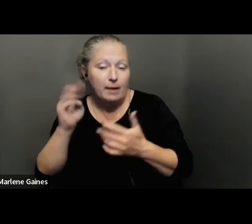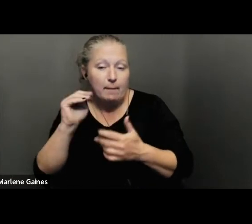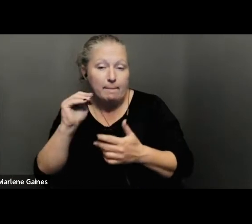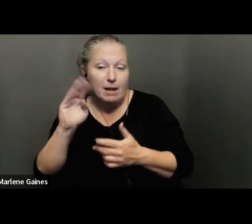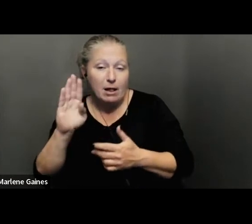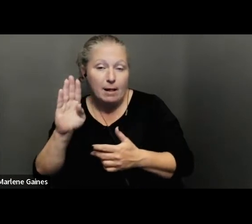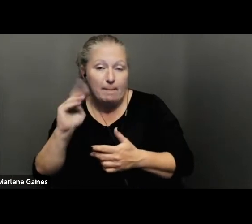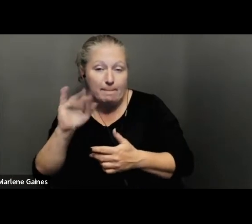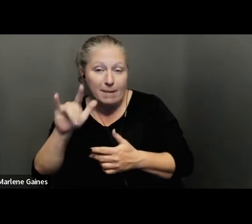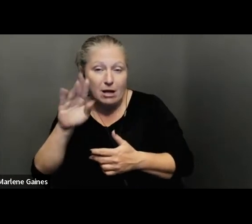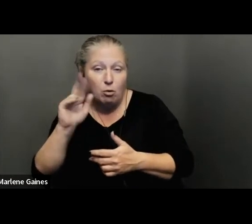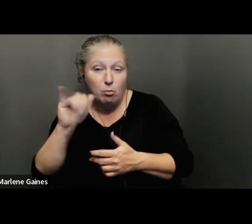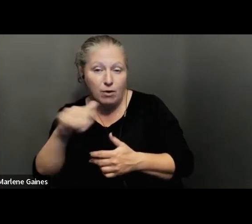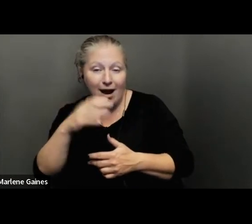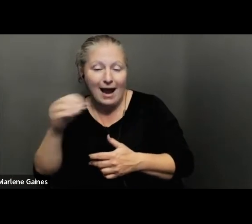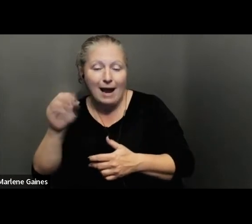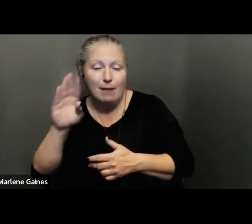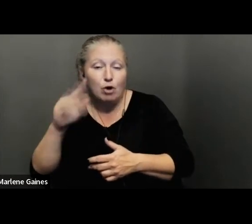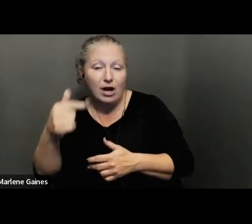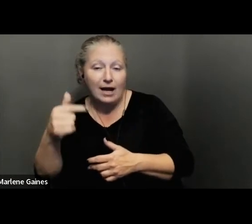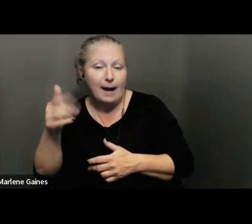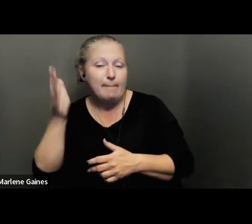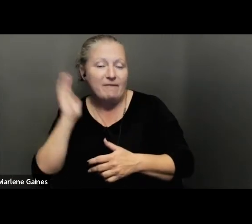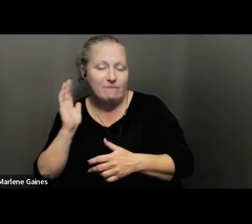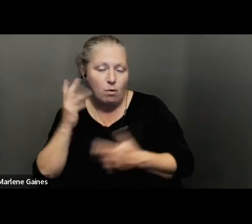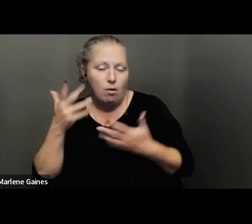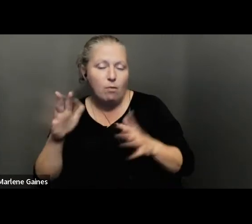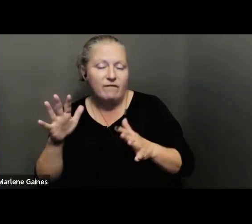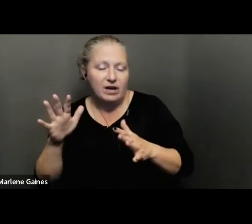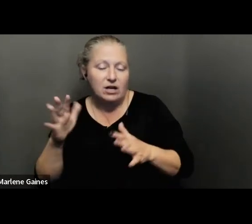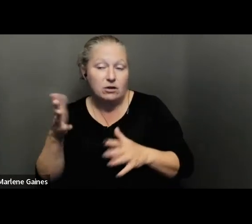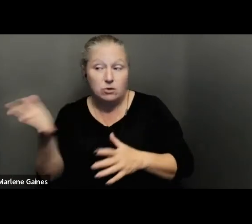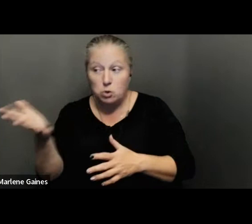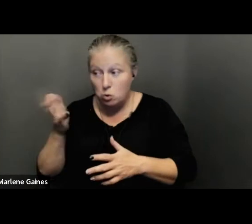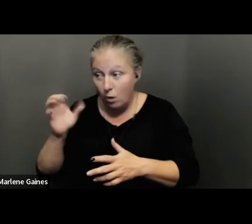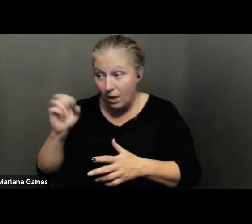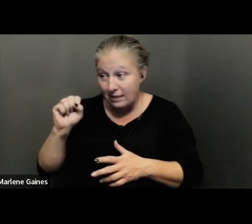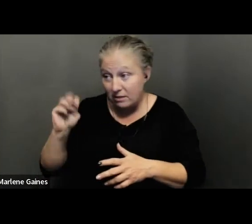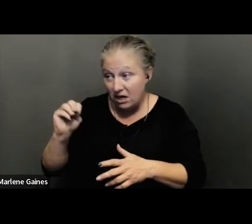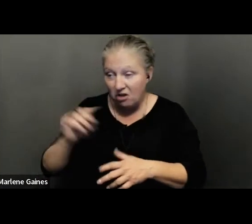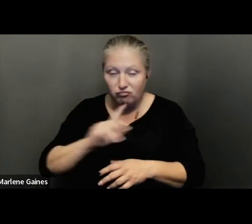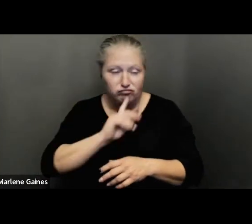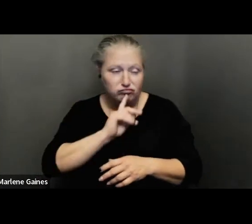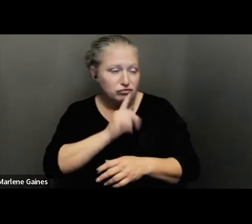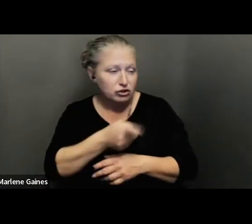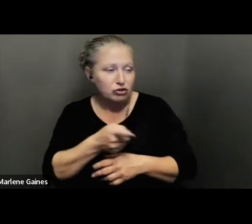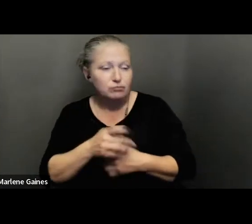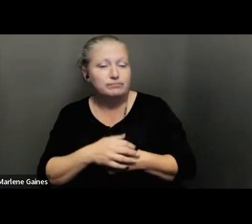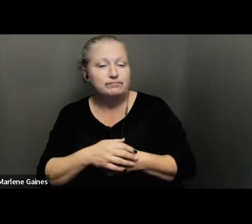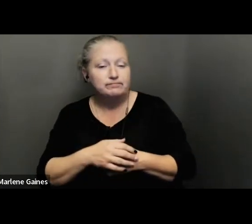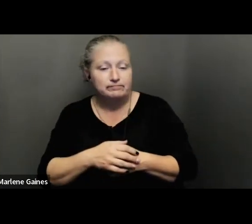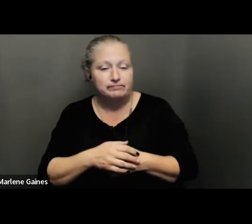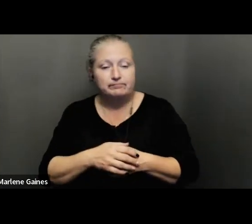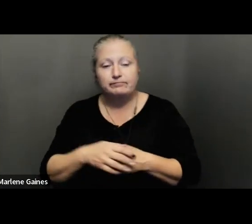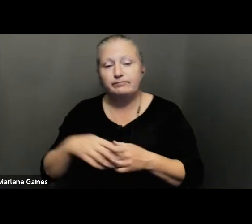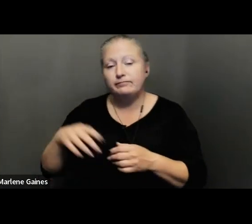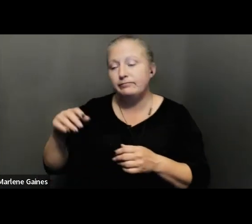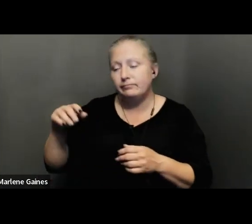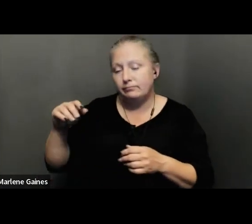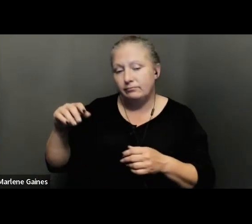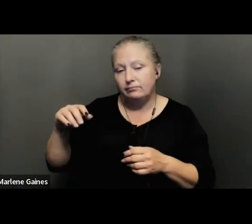Millbrae and with Burlingame before. Do you want to do So- San Mateo? Sure. Okay.